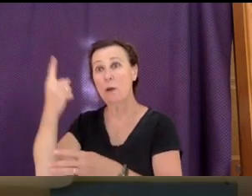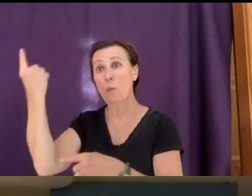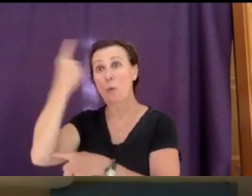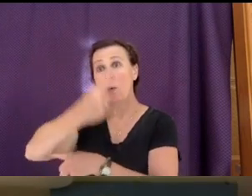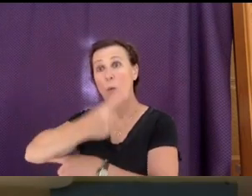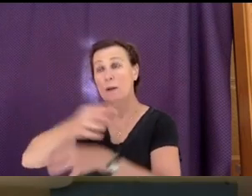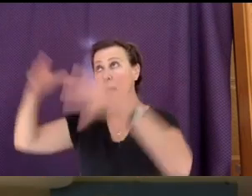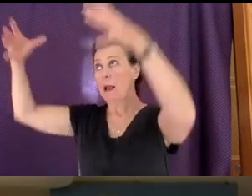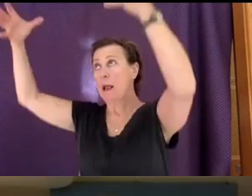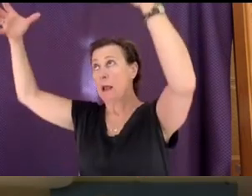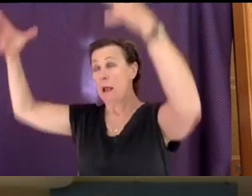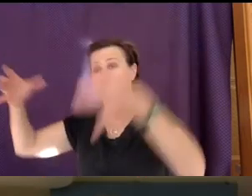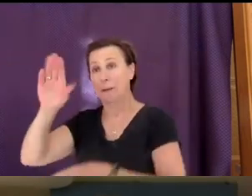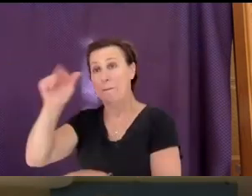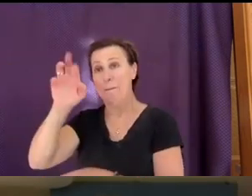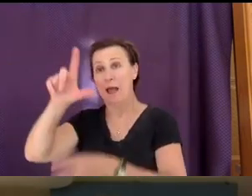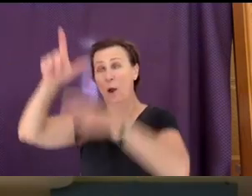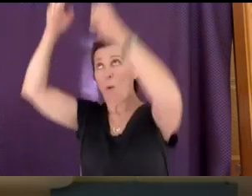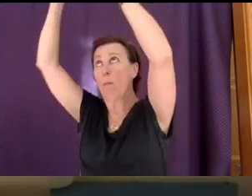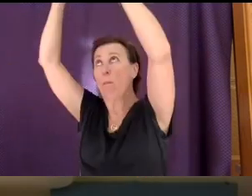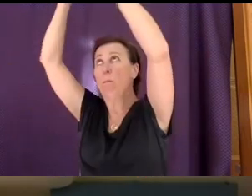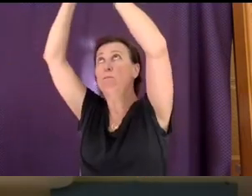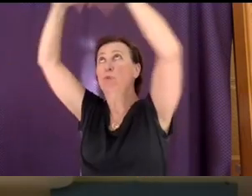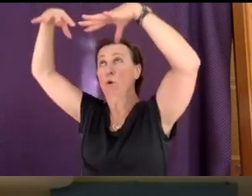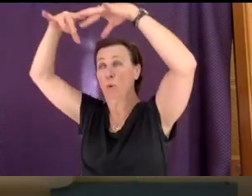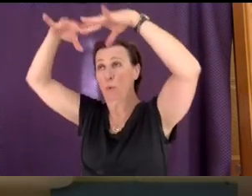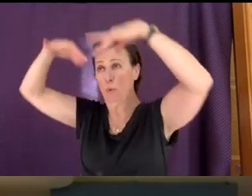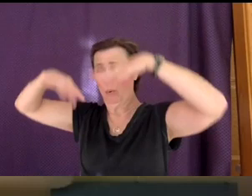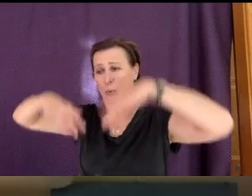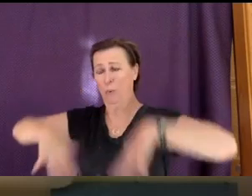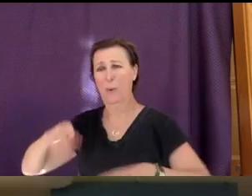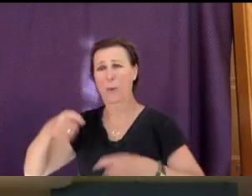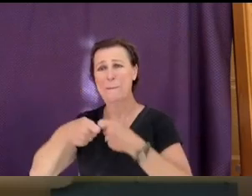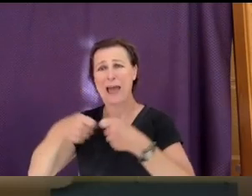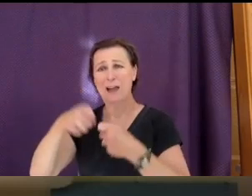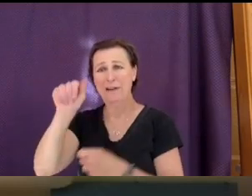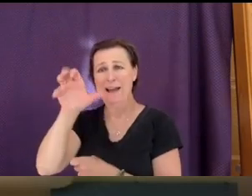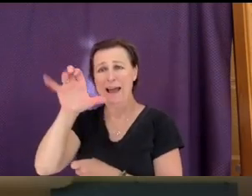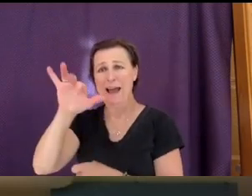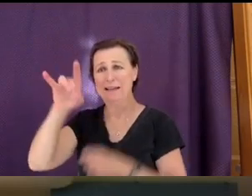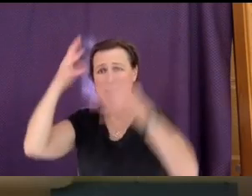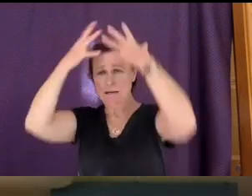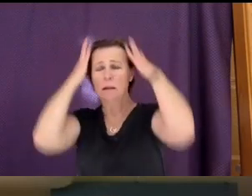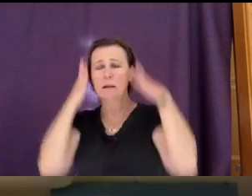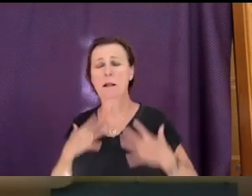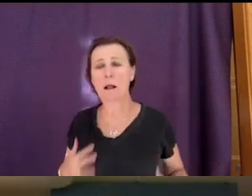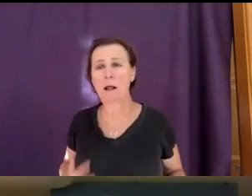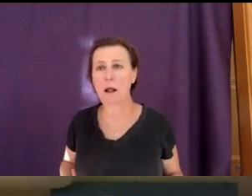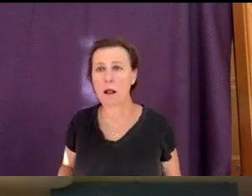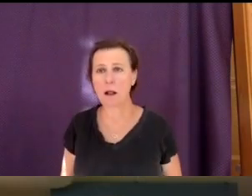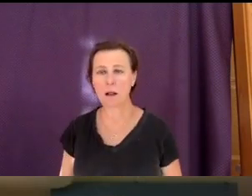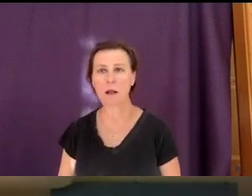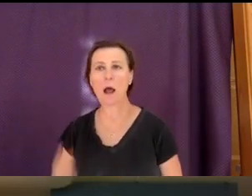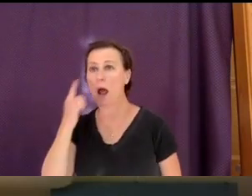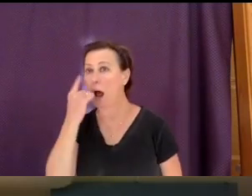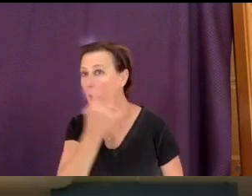battery acid over his head. His eyes and vocal cords were destroyed by the